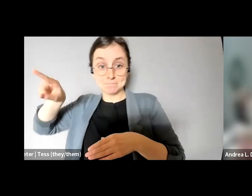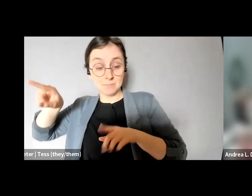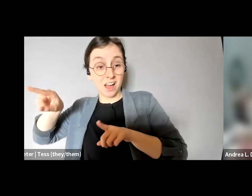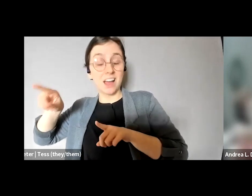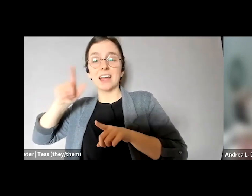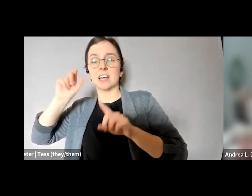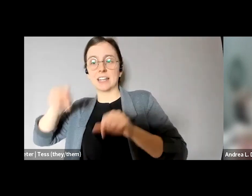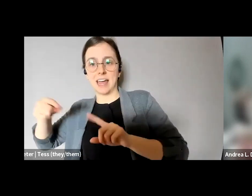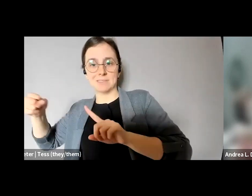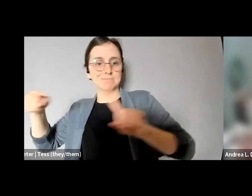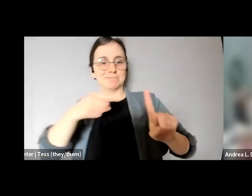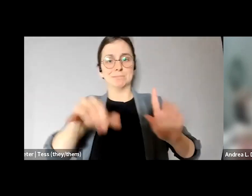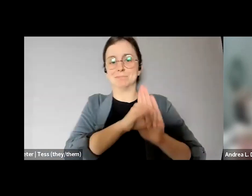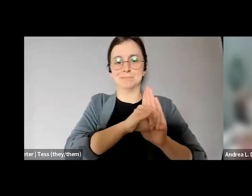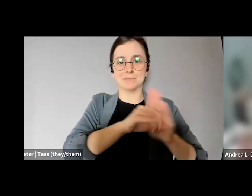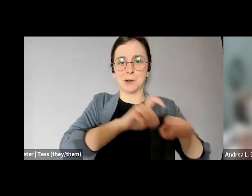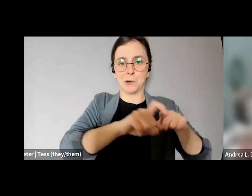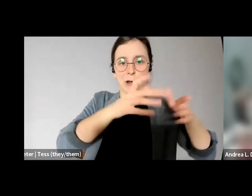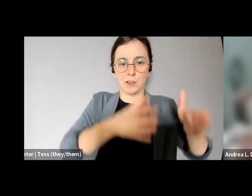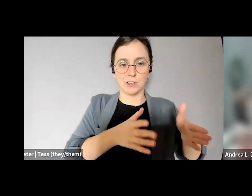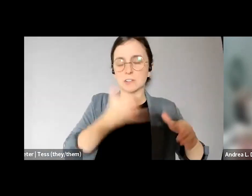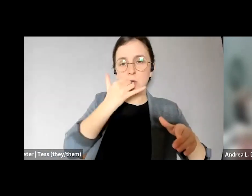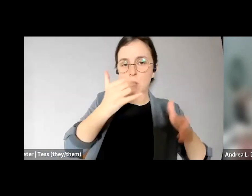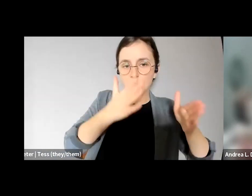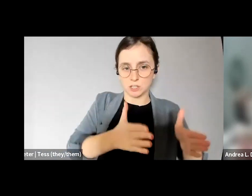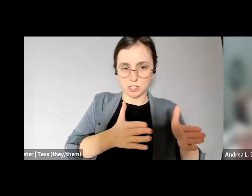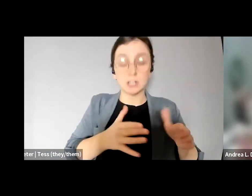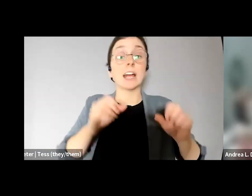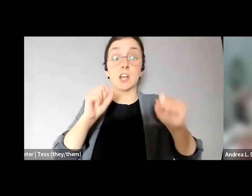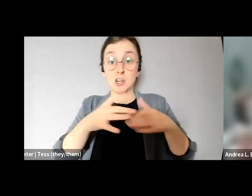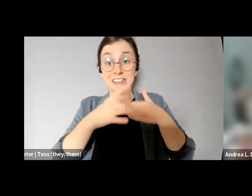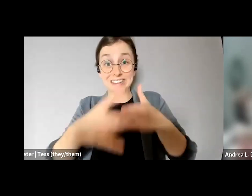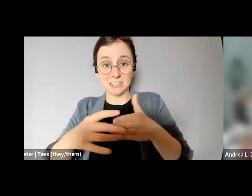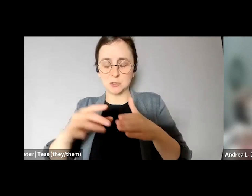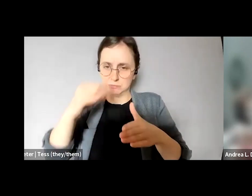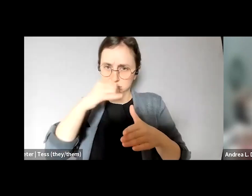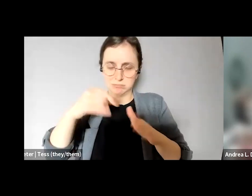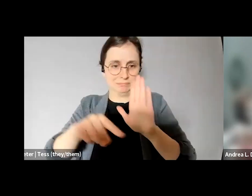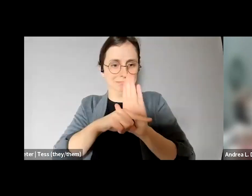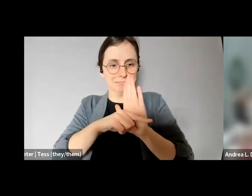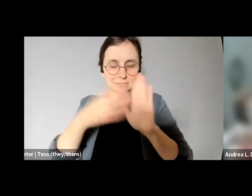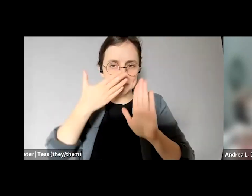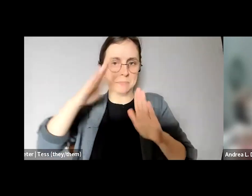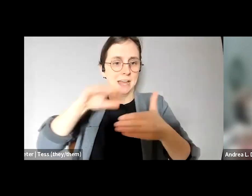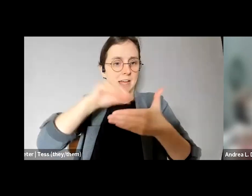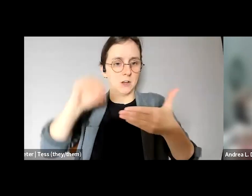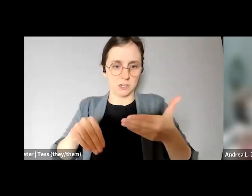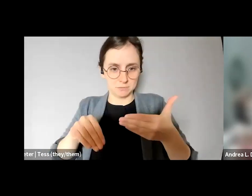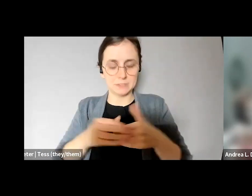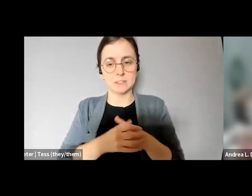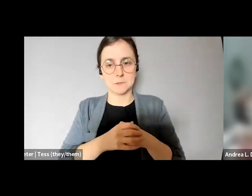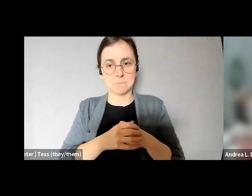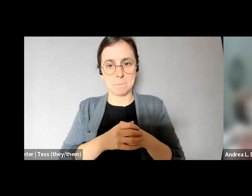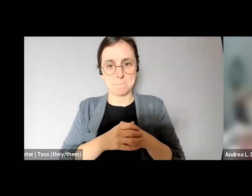caller and or lead ultimately to negative outcomes, which I'll talk about in a moment. So